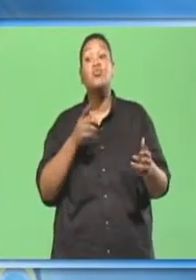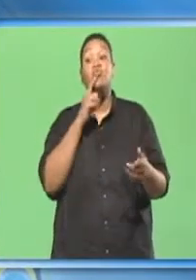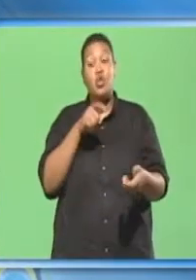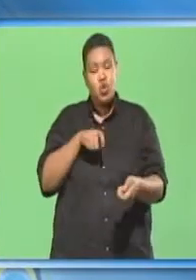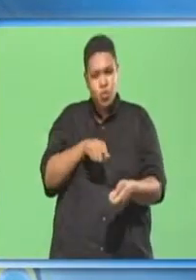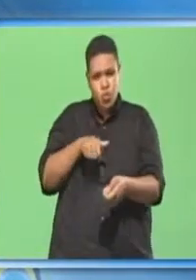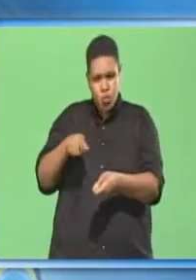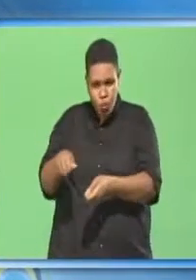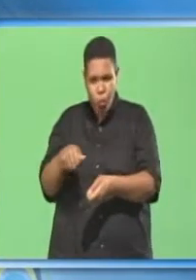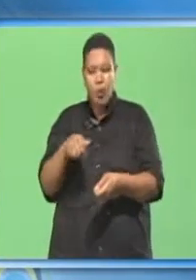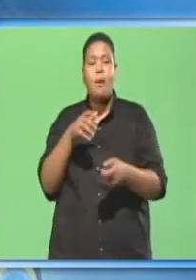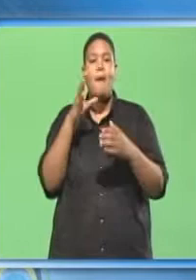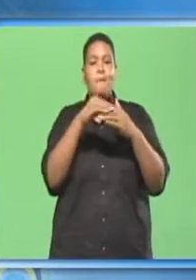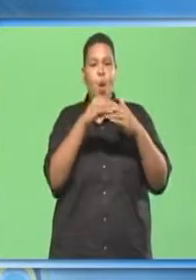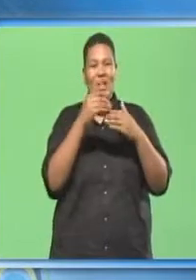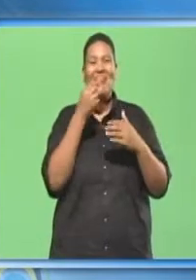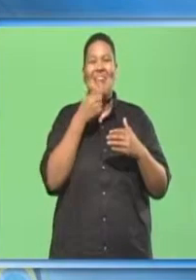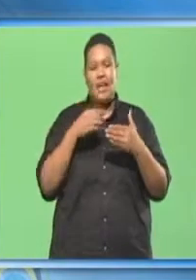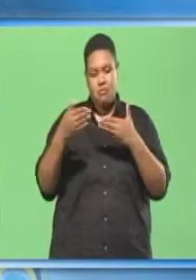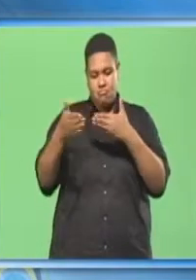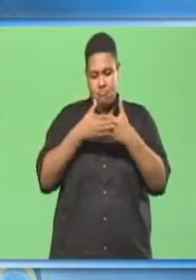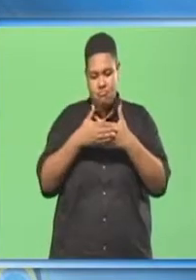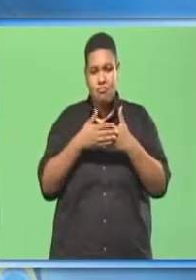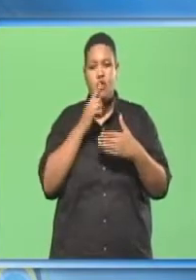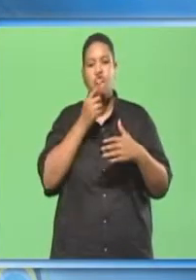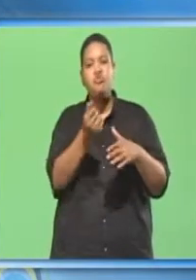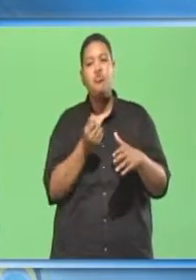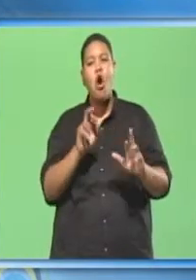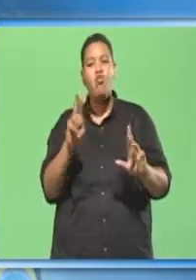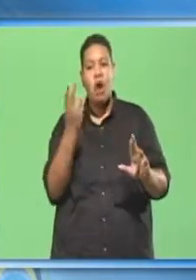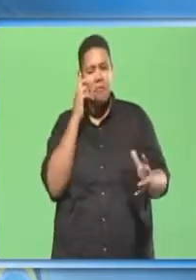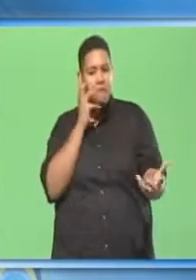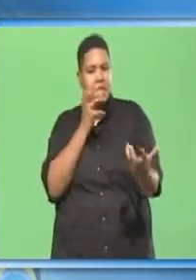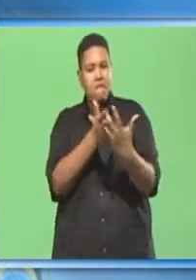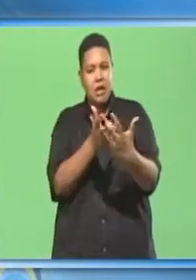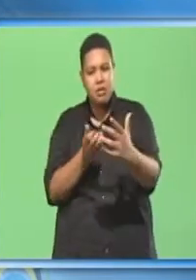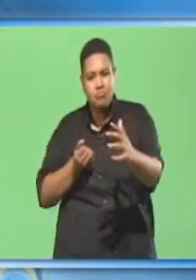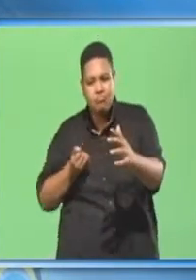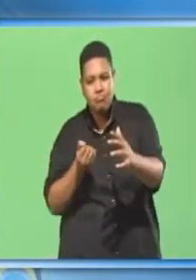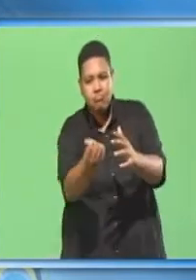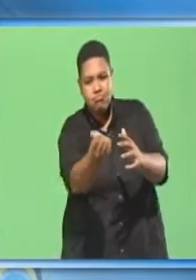back. The drawer is now ready to be fit in the carcass.